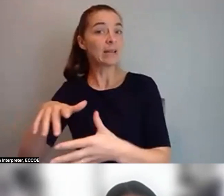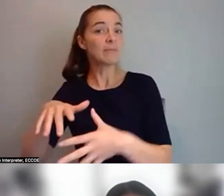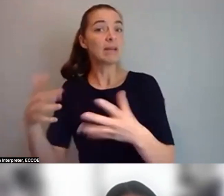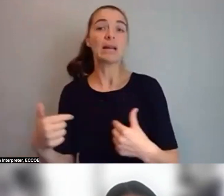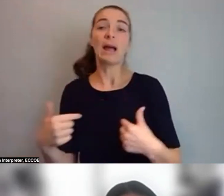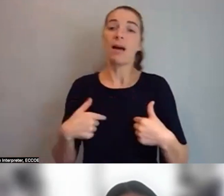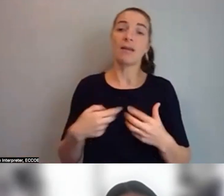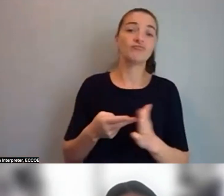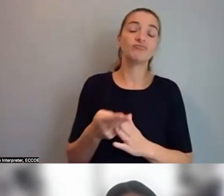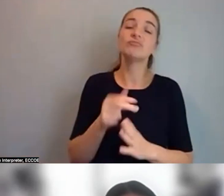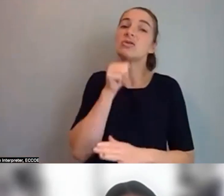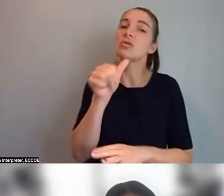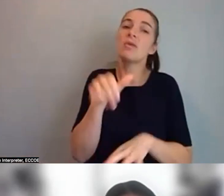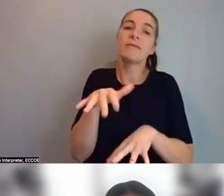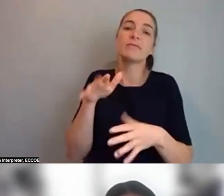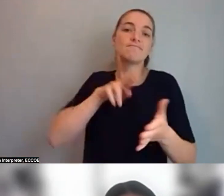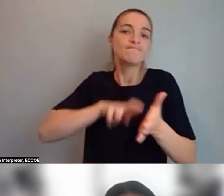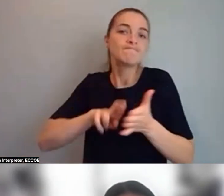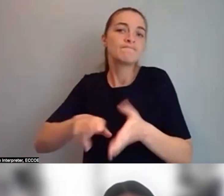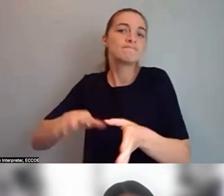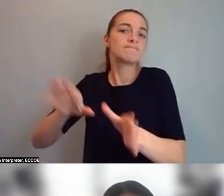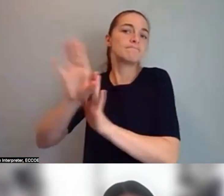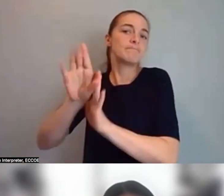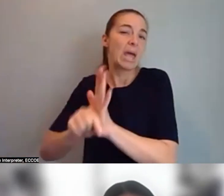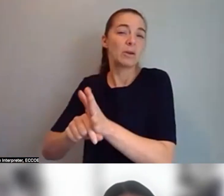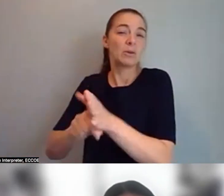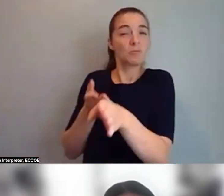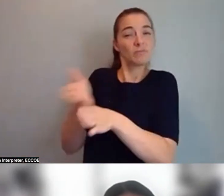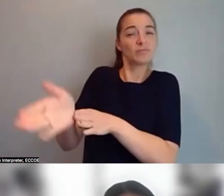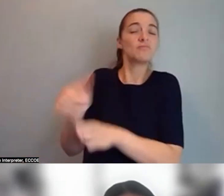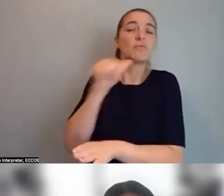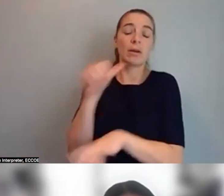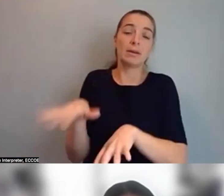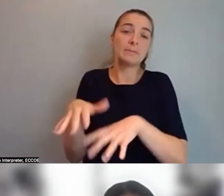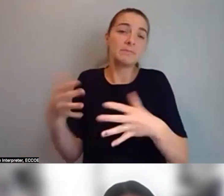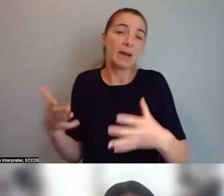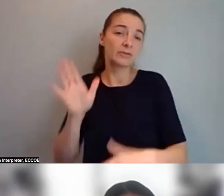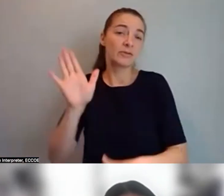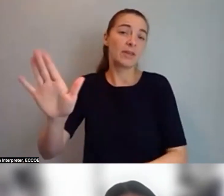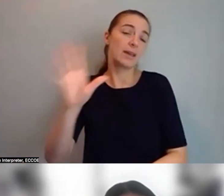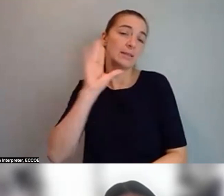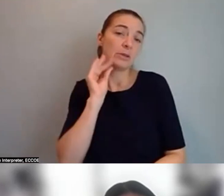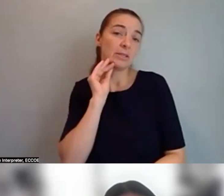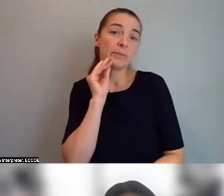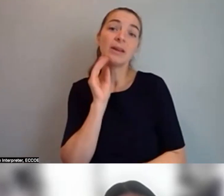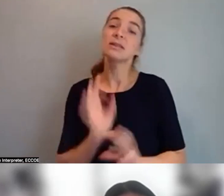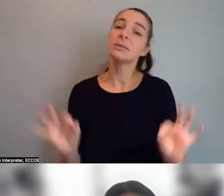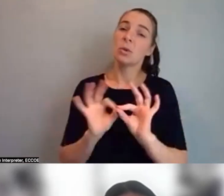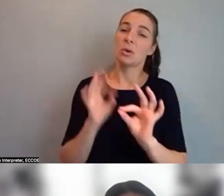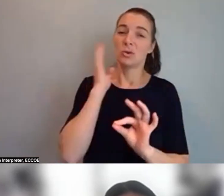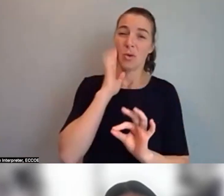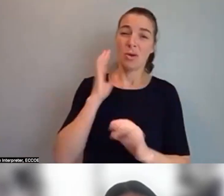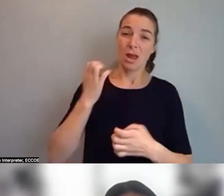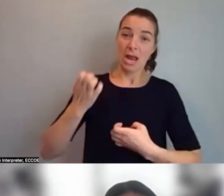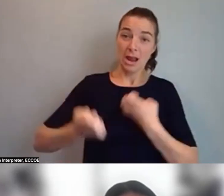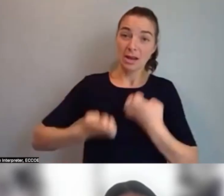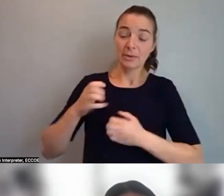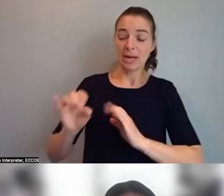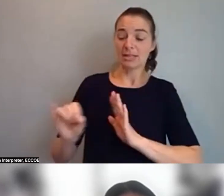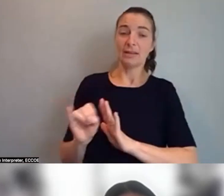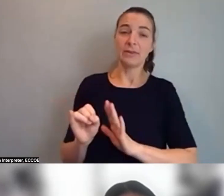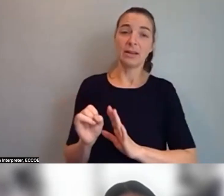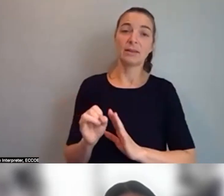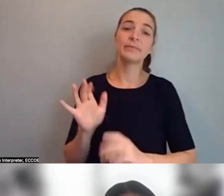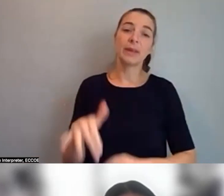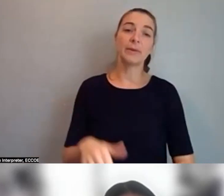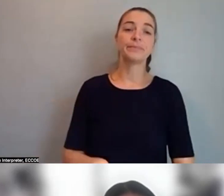as much of that work, you know, but I think, you know, Sarah Jaquette Ray's Field Guide to